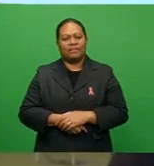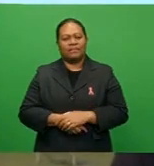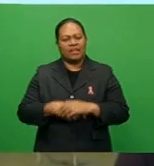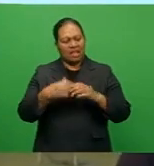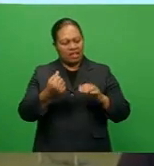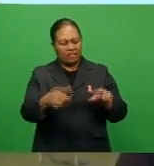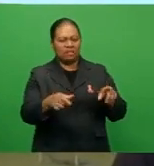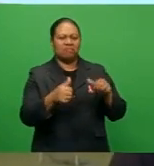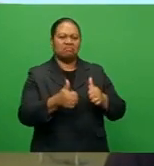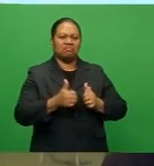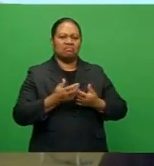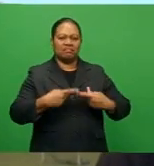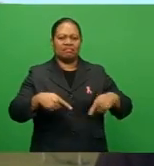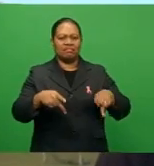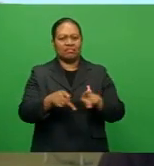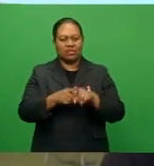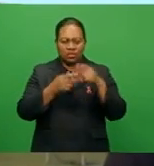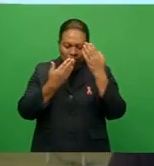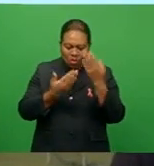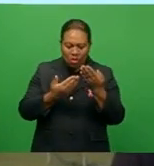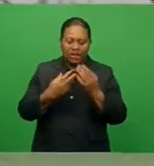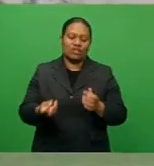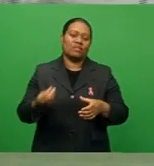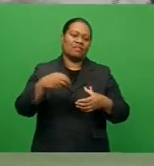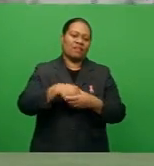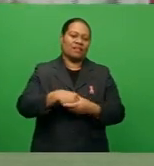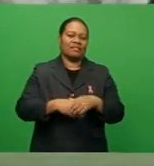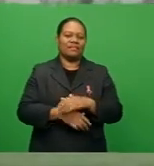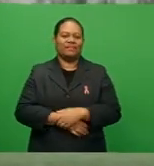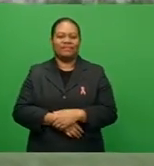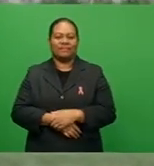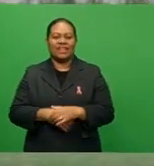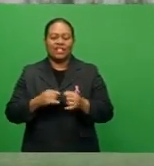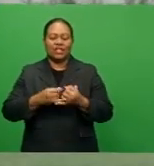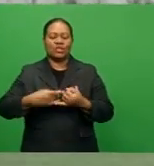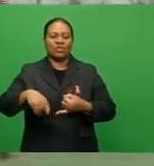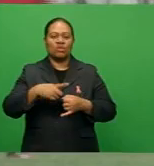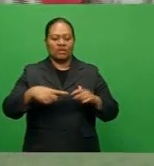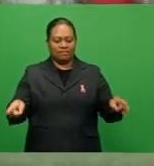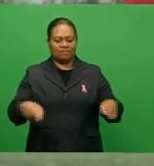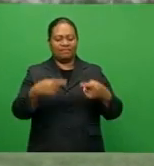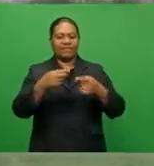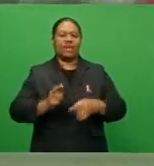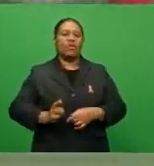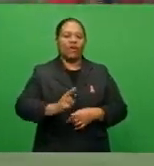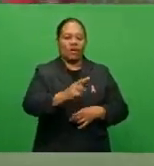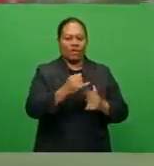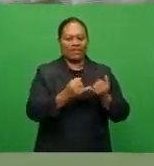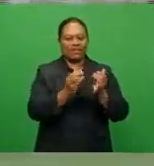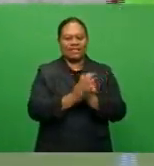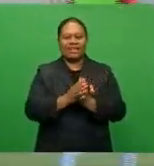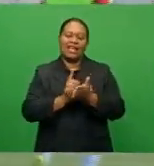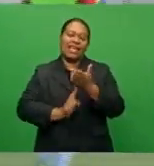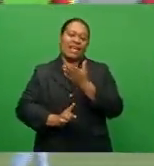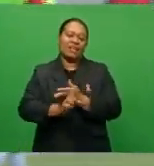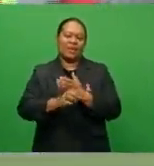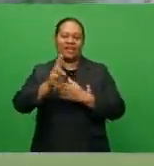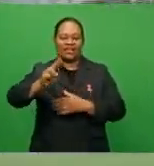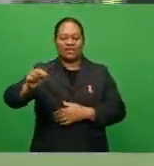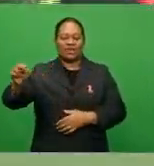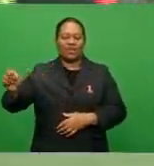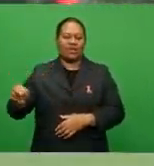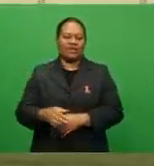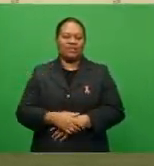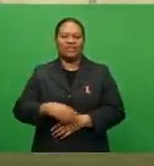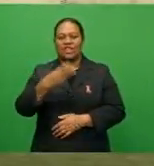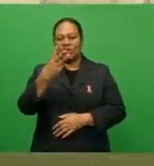pleasure and honor to be part of all this. Suva will face Rewa this Sunday at Ratu Dakombo Park in Nosori